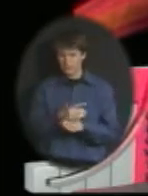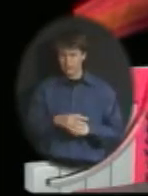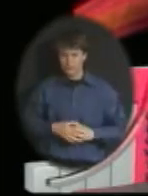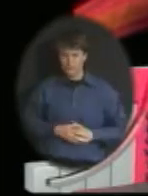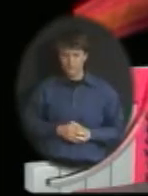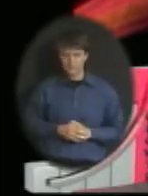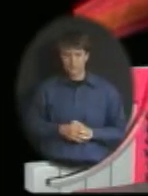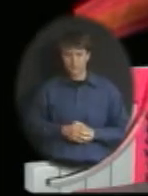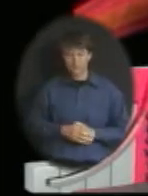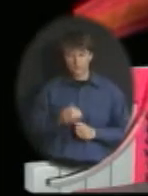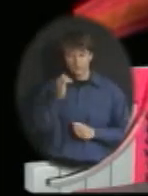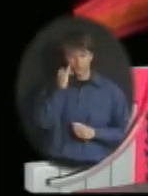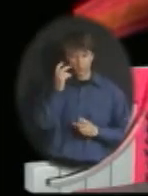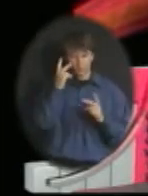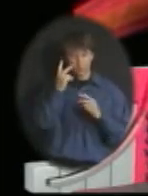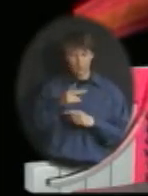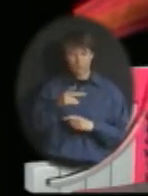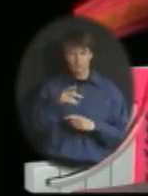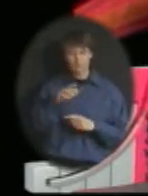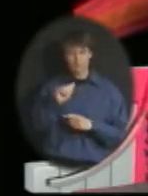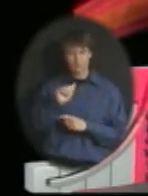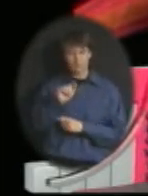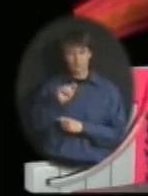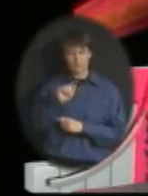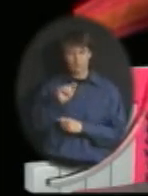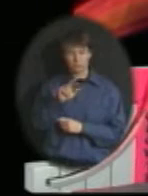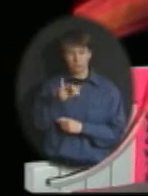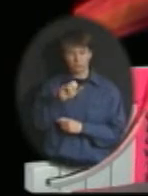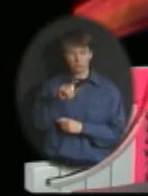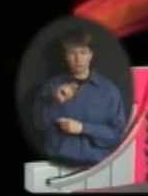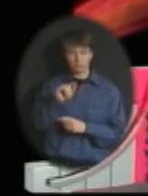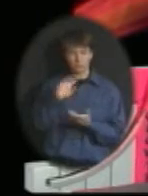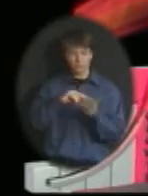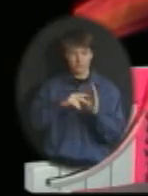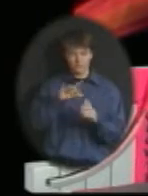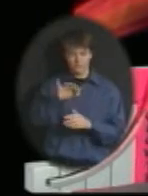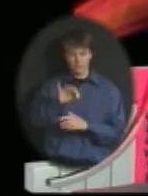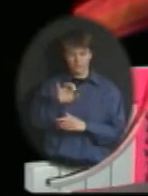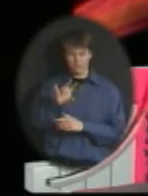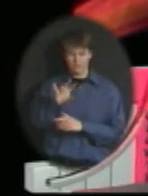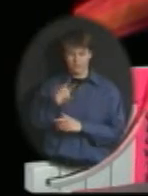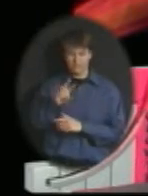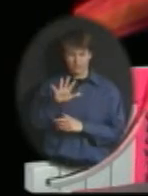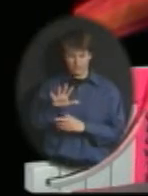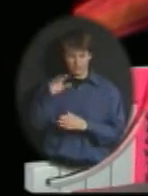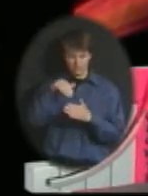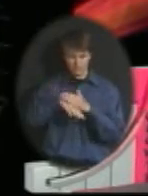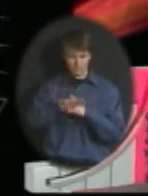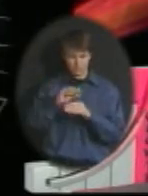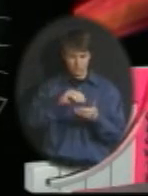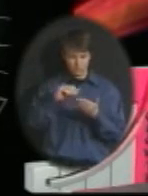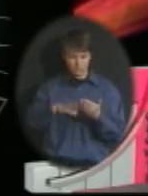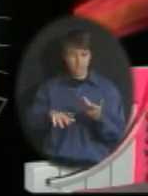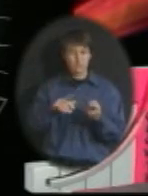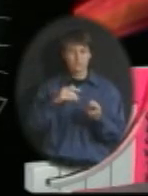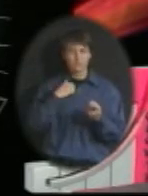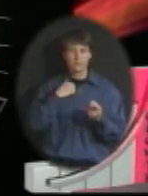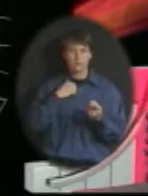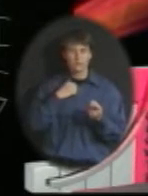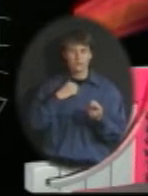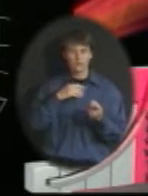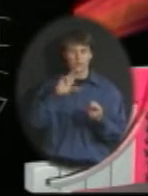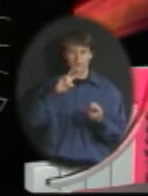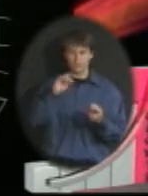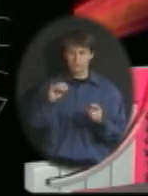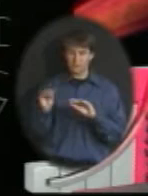So if we take a look at attrition, that 965 that's coming through the system, and we take that 7% kind of conservative move-in rate, what